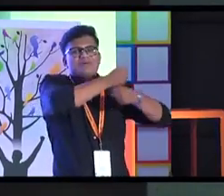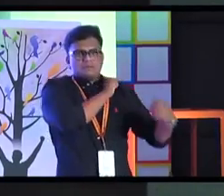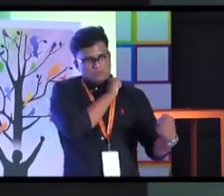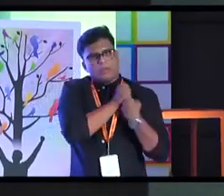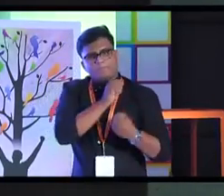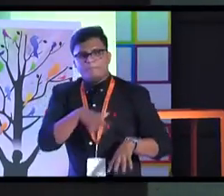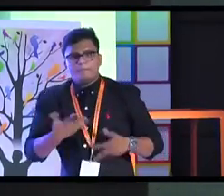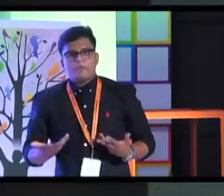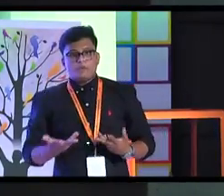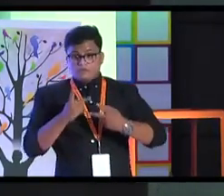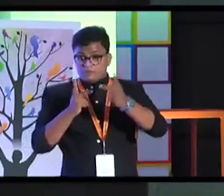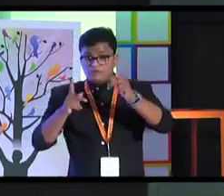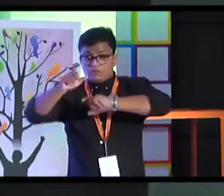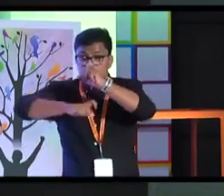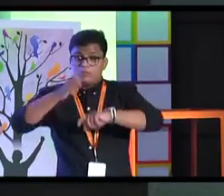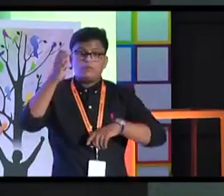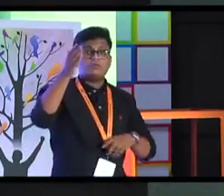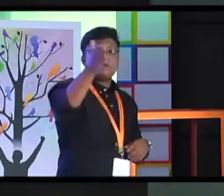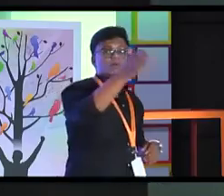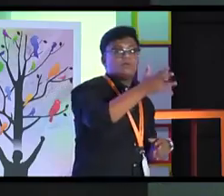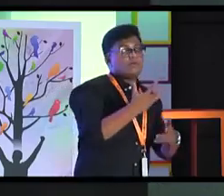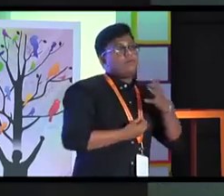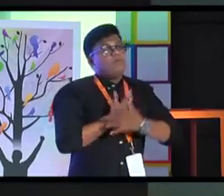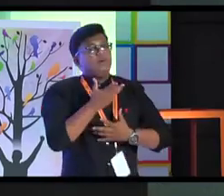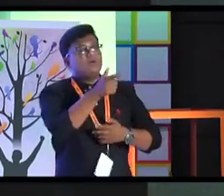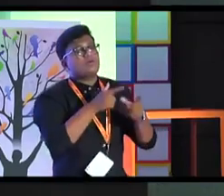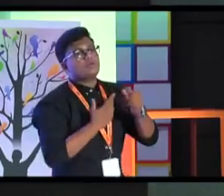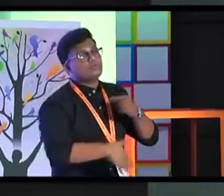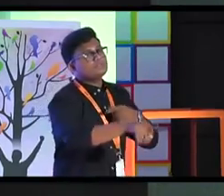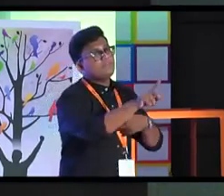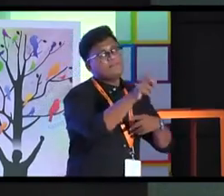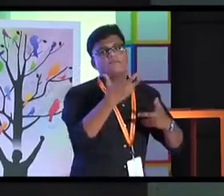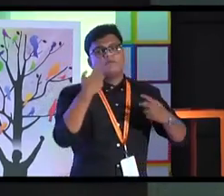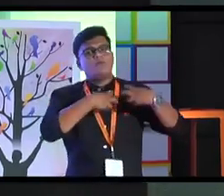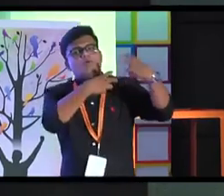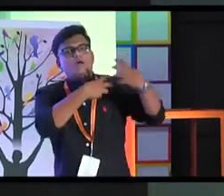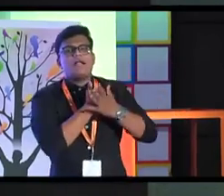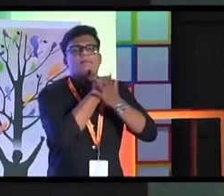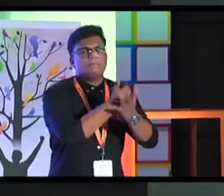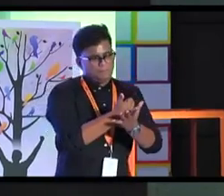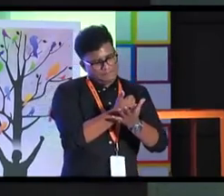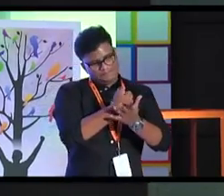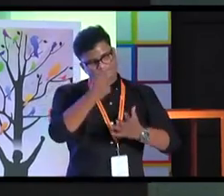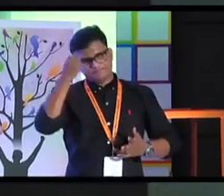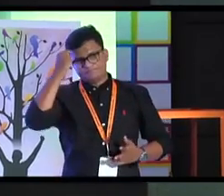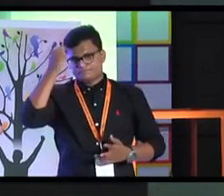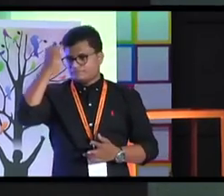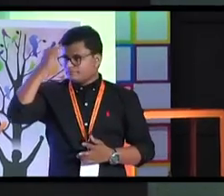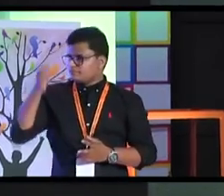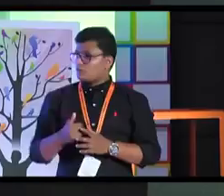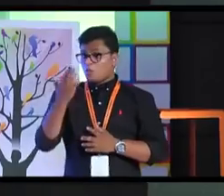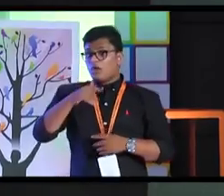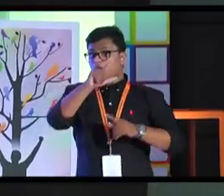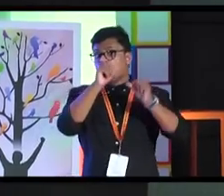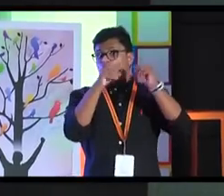multiple corporations that we are inspiring as what they can do in this journey. Because they can bring the law and